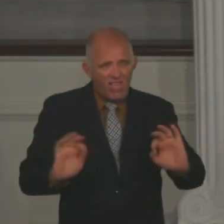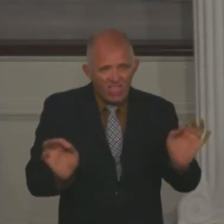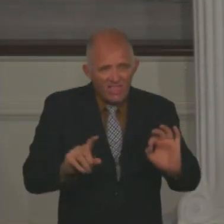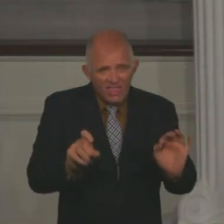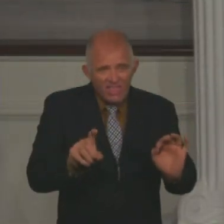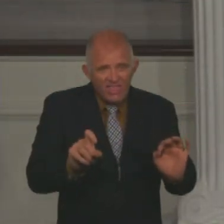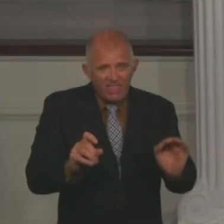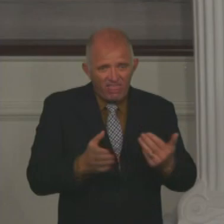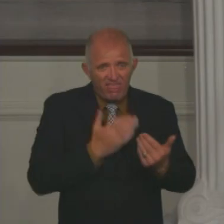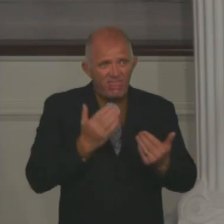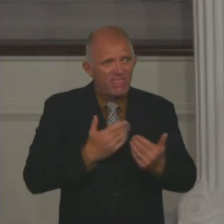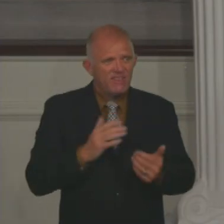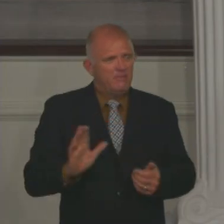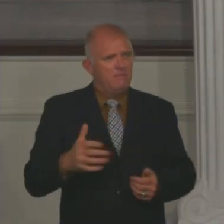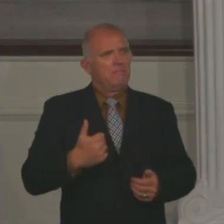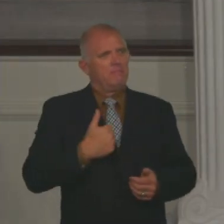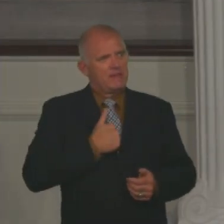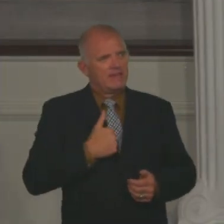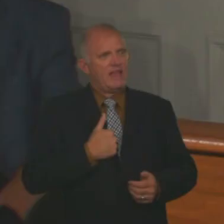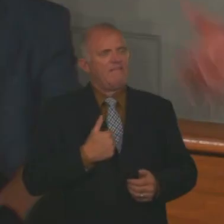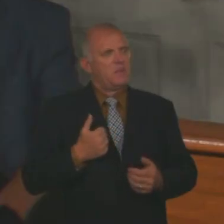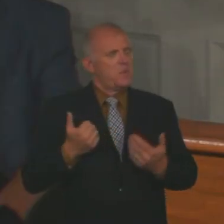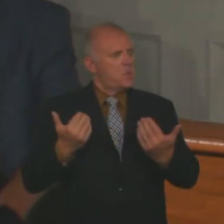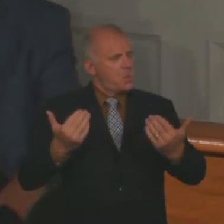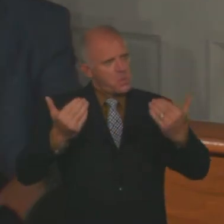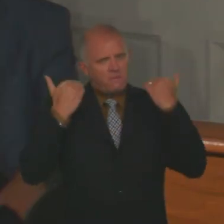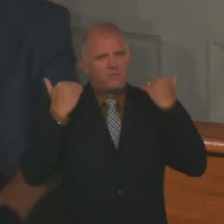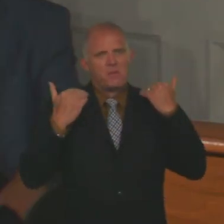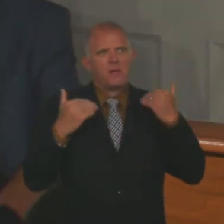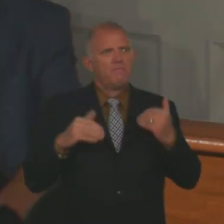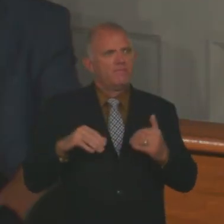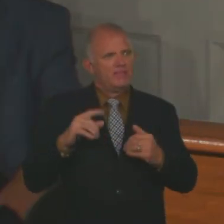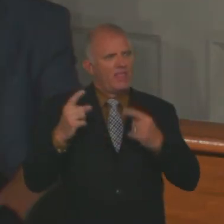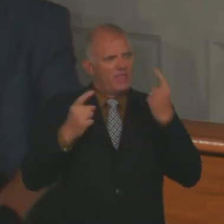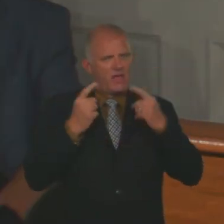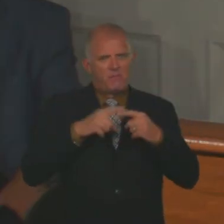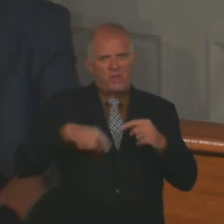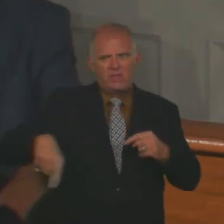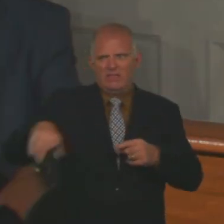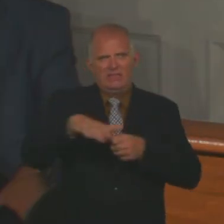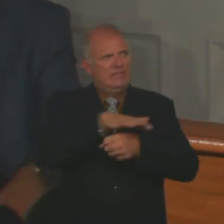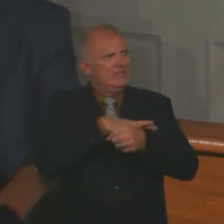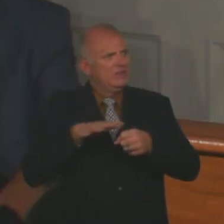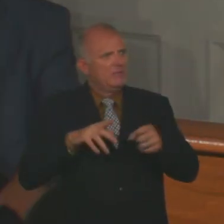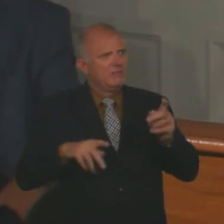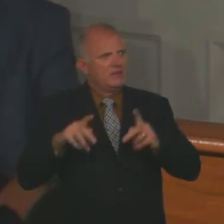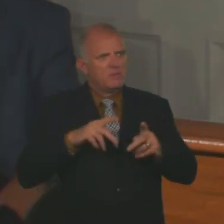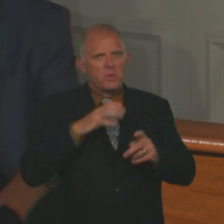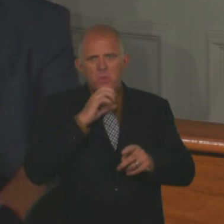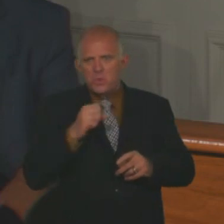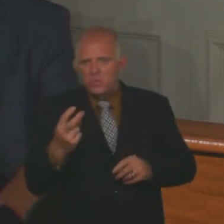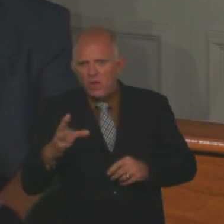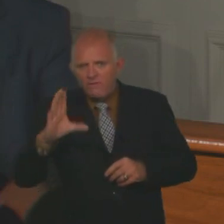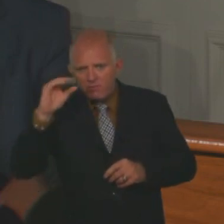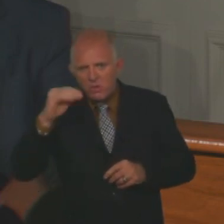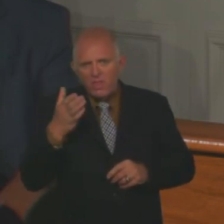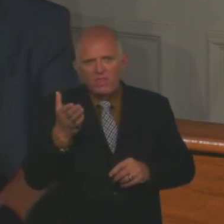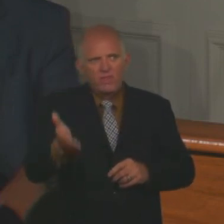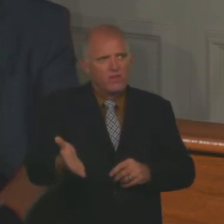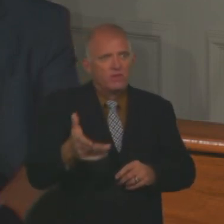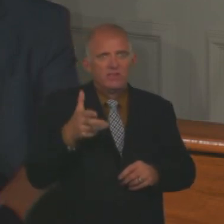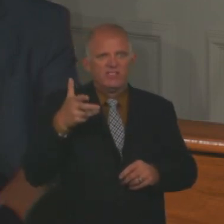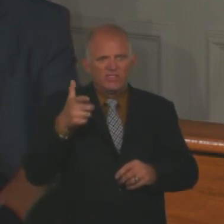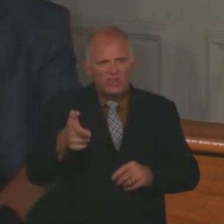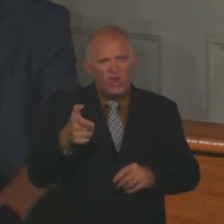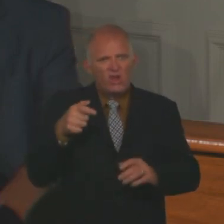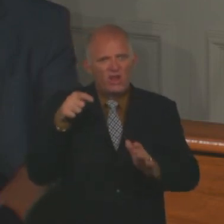I've been overwhelmed in recent days. Thinking about our area, thinking about that little 12-year-old boy that was shot and killed the other day